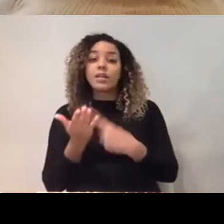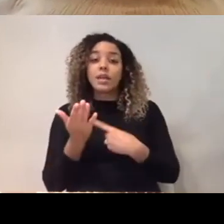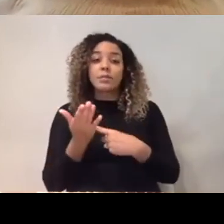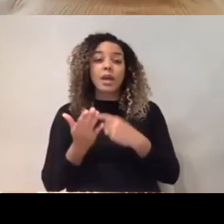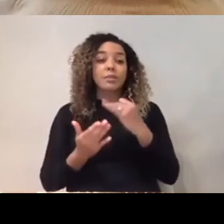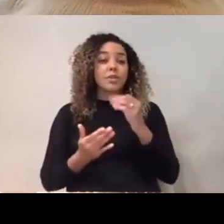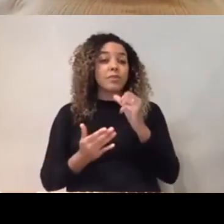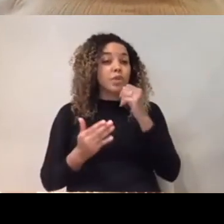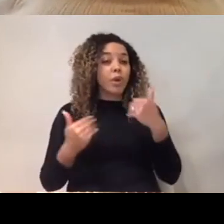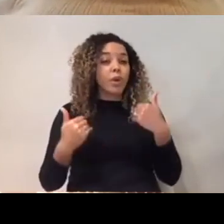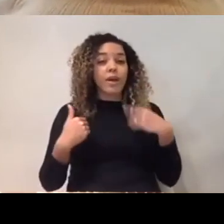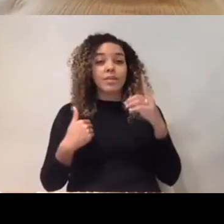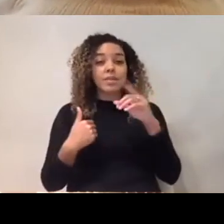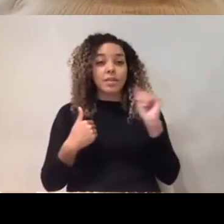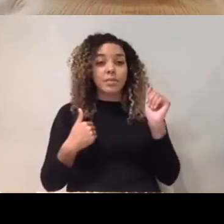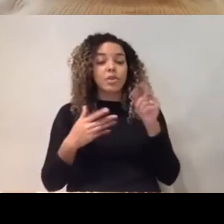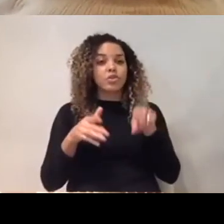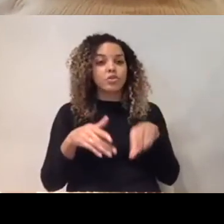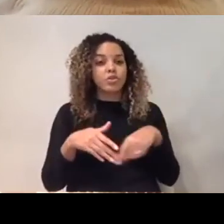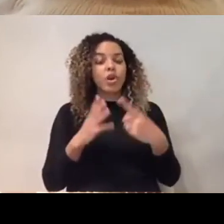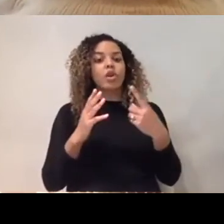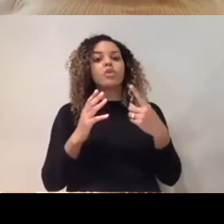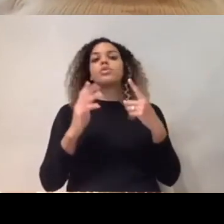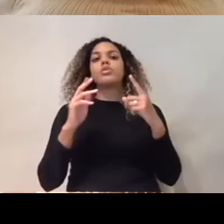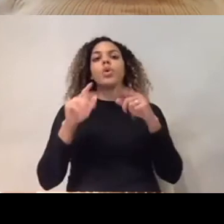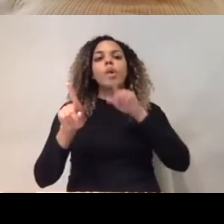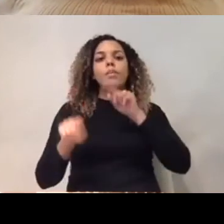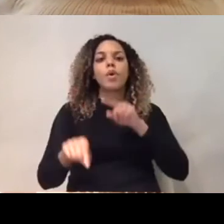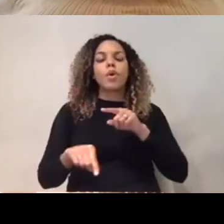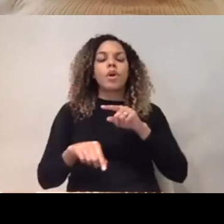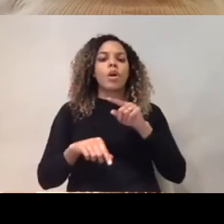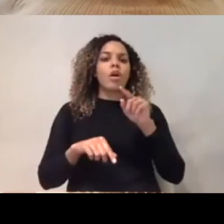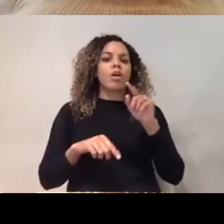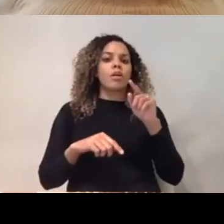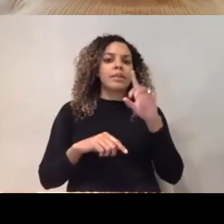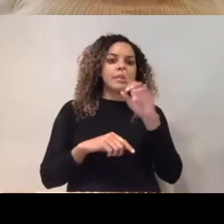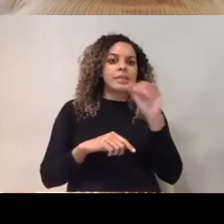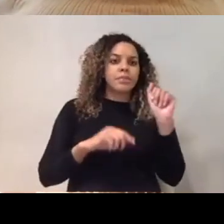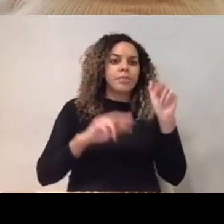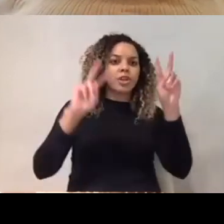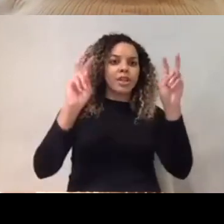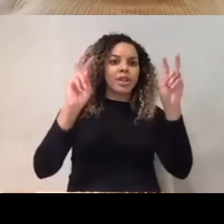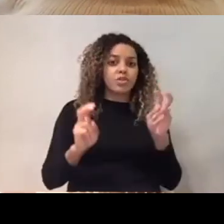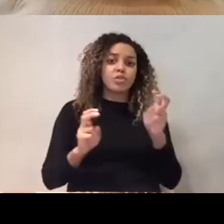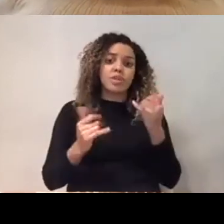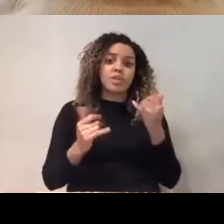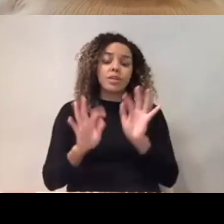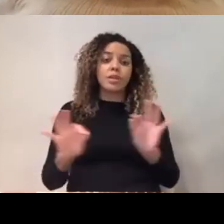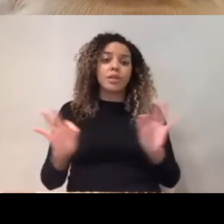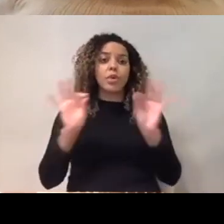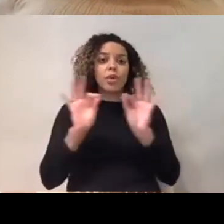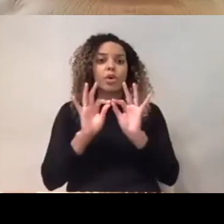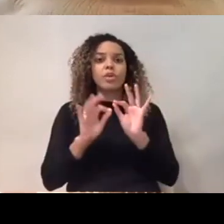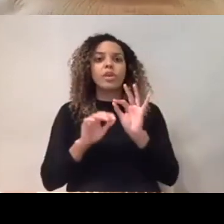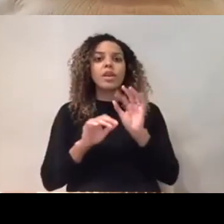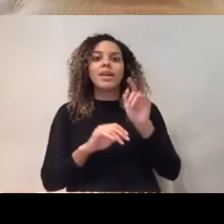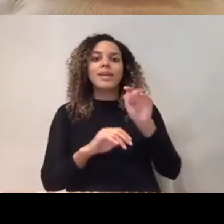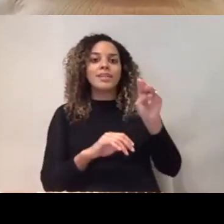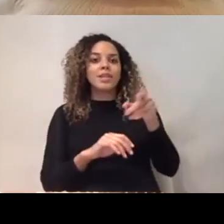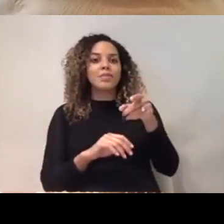disability issues, that can be vitally important. So Tim, you know, you often say that if you don't write about it, who